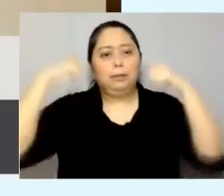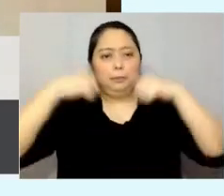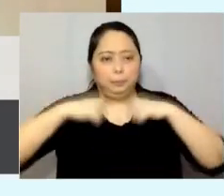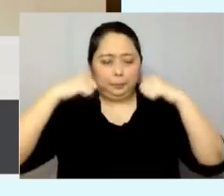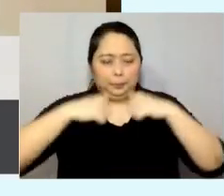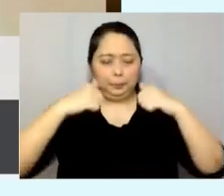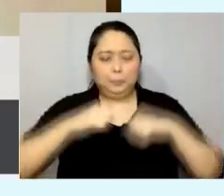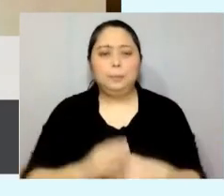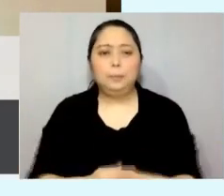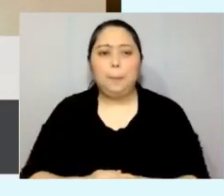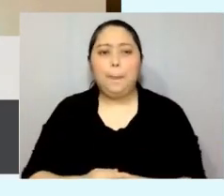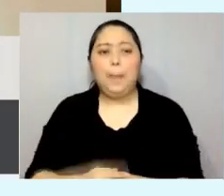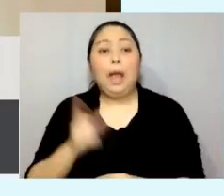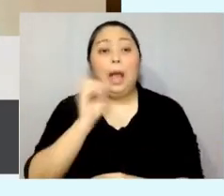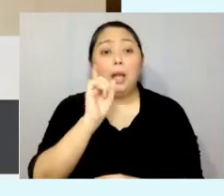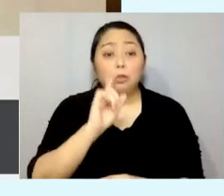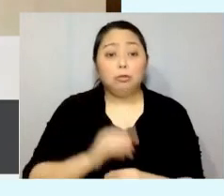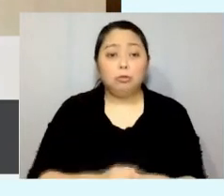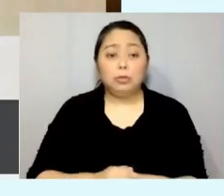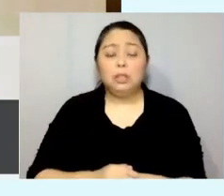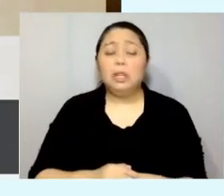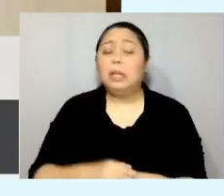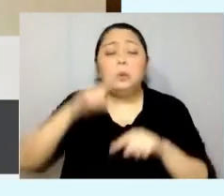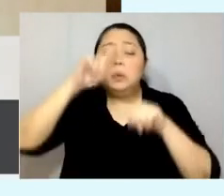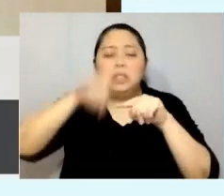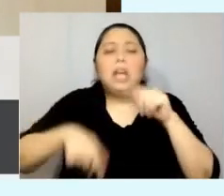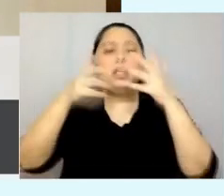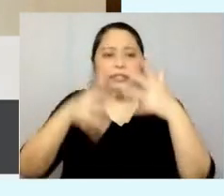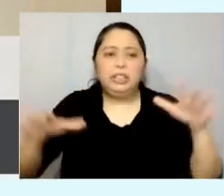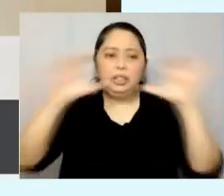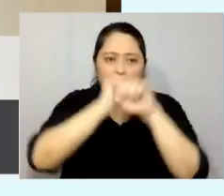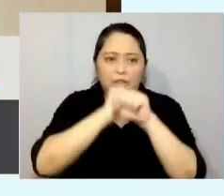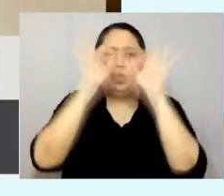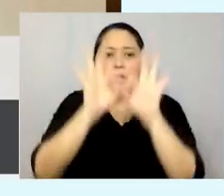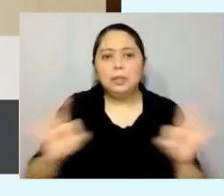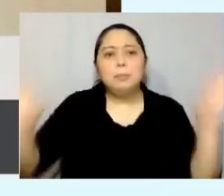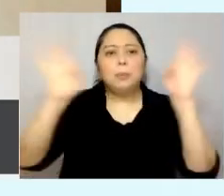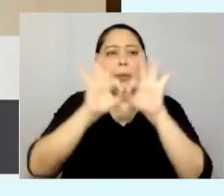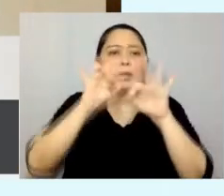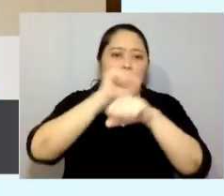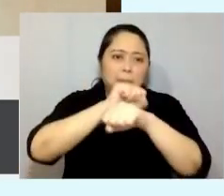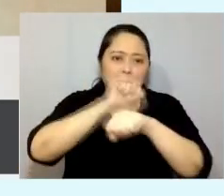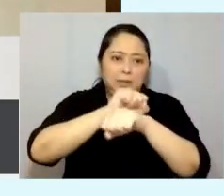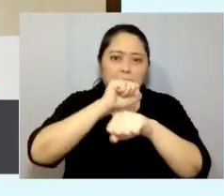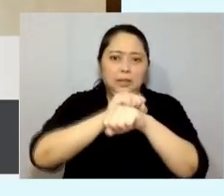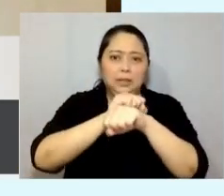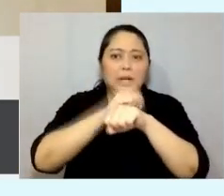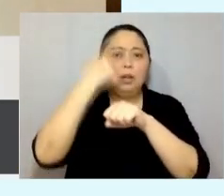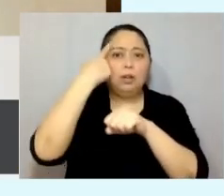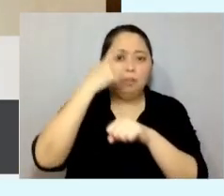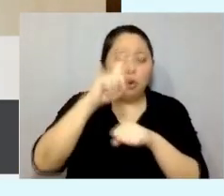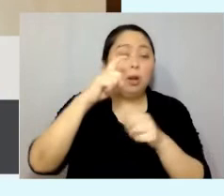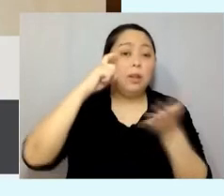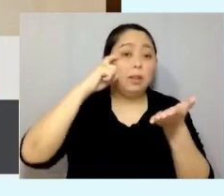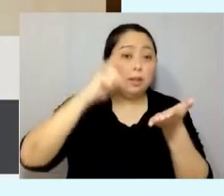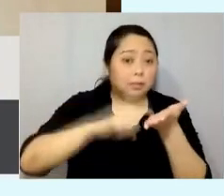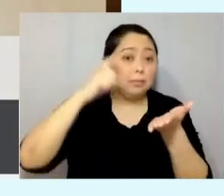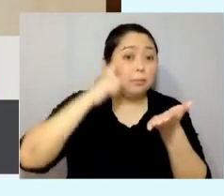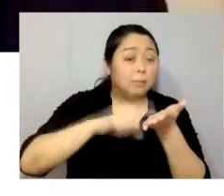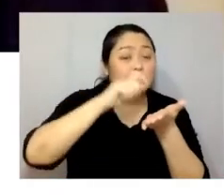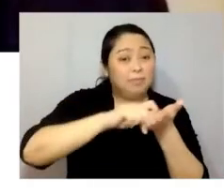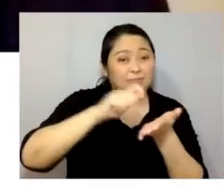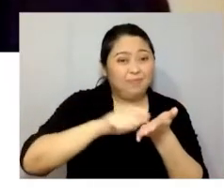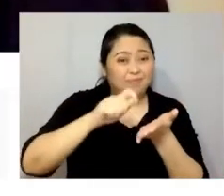yung MILF na hindi matatapos yung essential work in the transition in the remaining